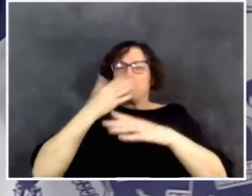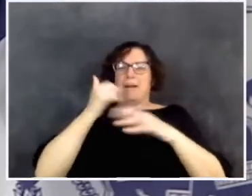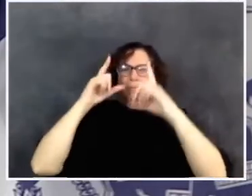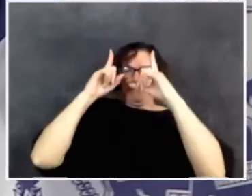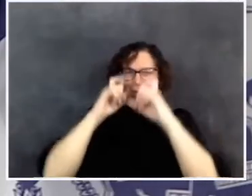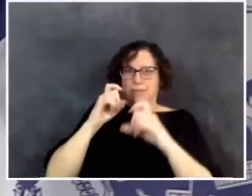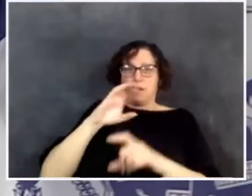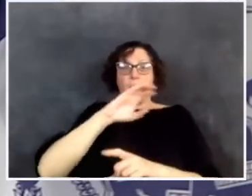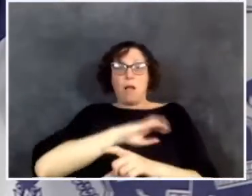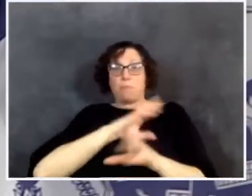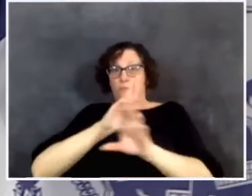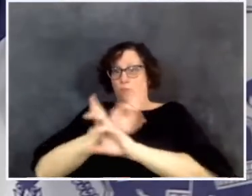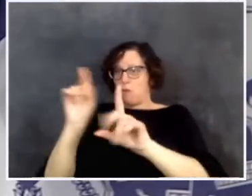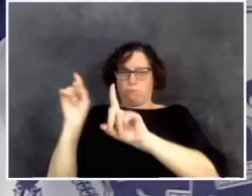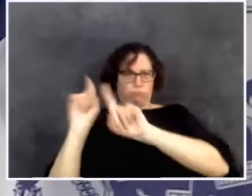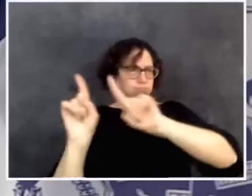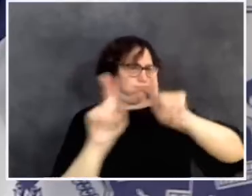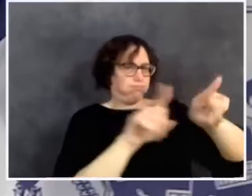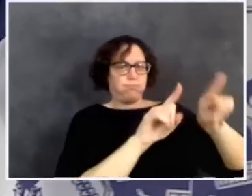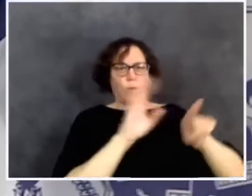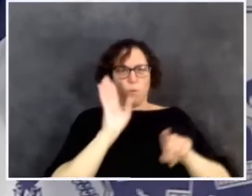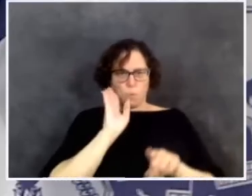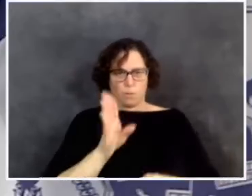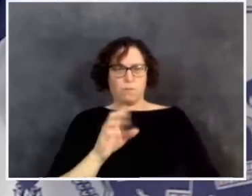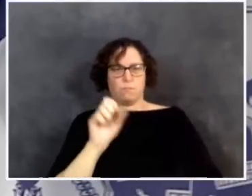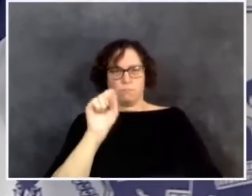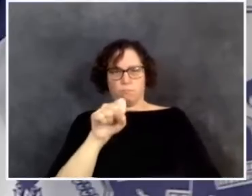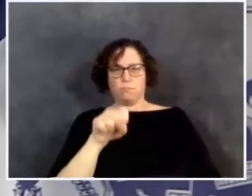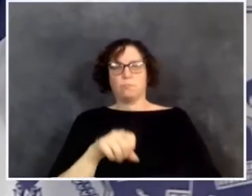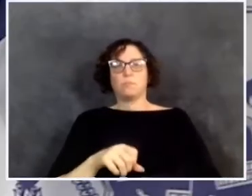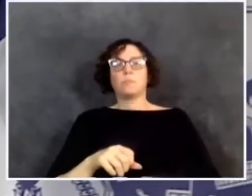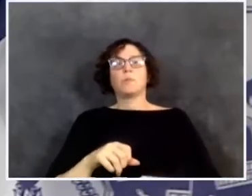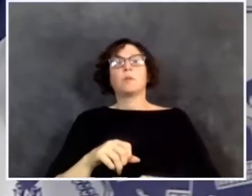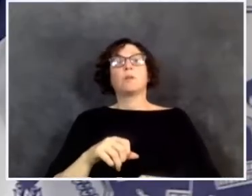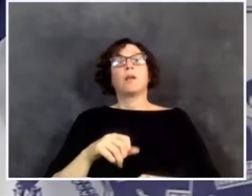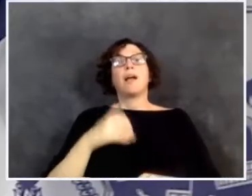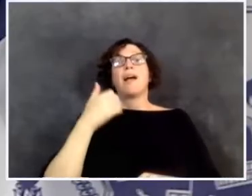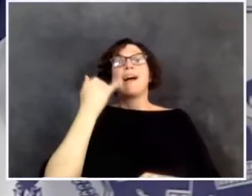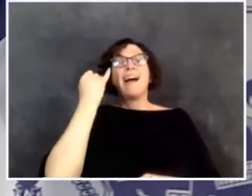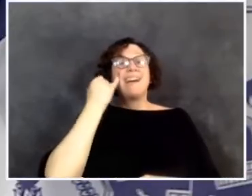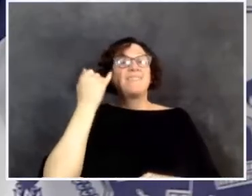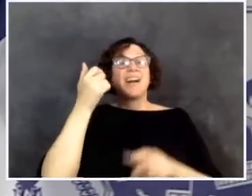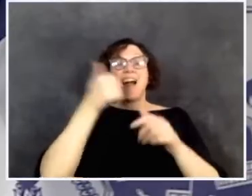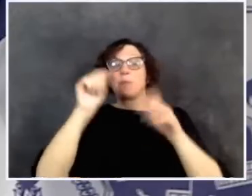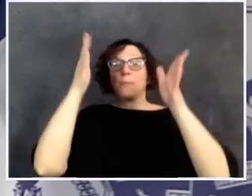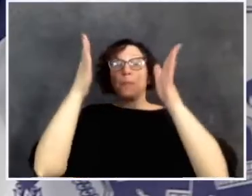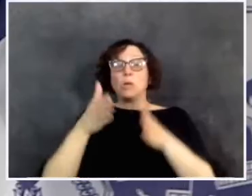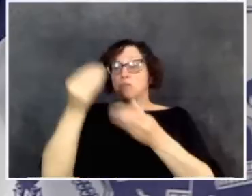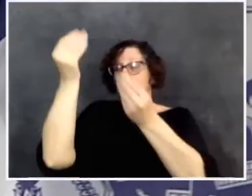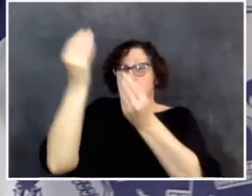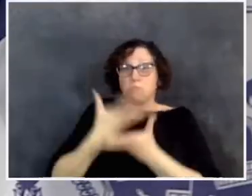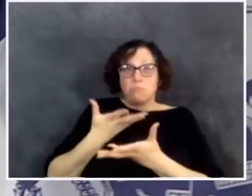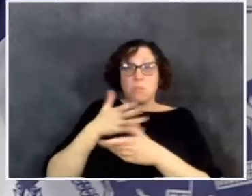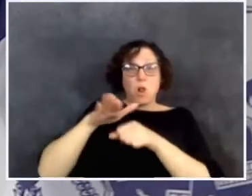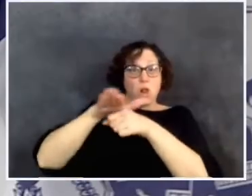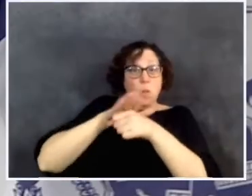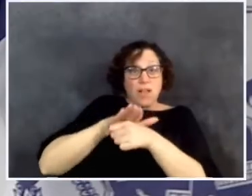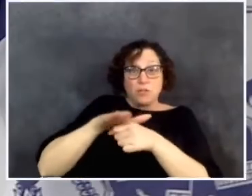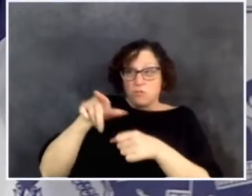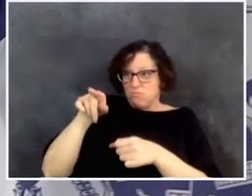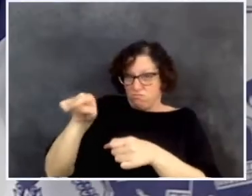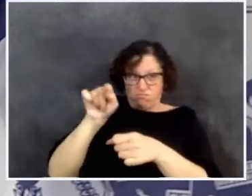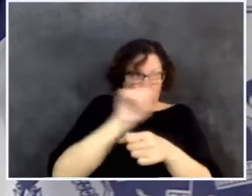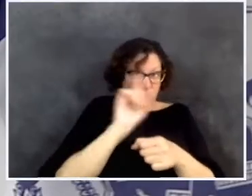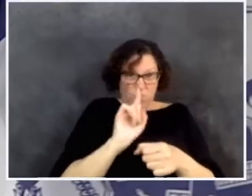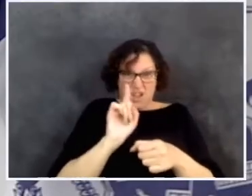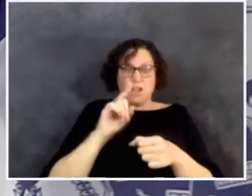location, I will make sure the police are there. And if for any reason the police don't follow through, then that precinct commander will be in trouble. It's as simple as that. This is